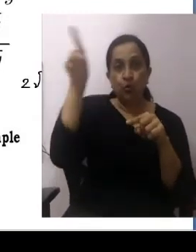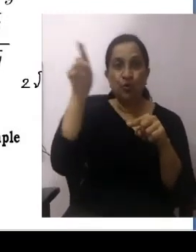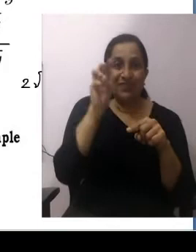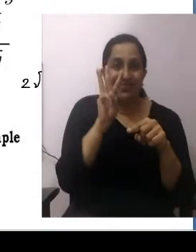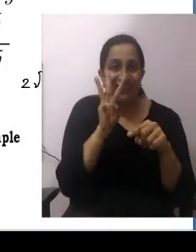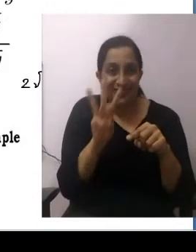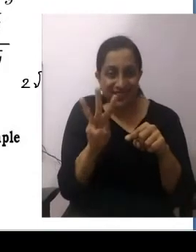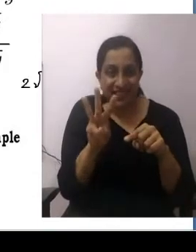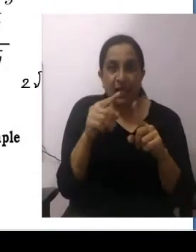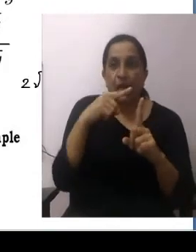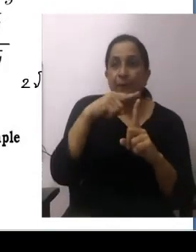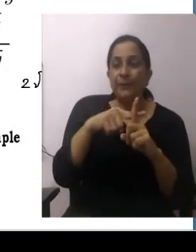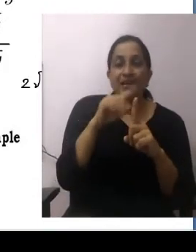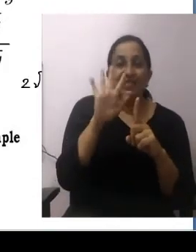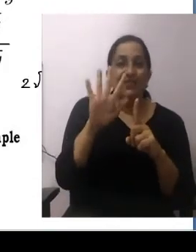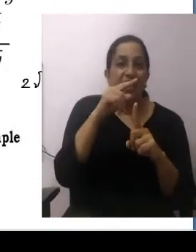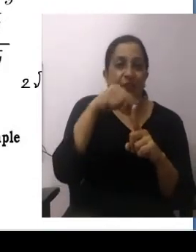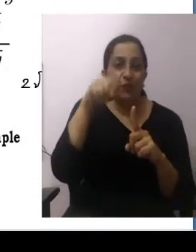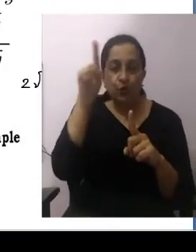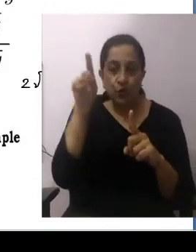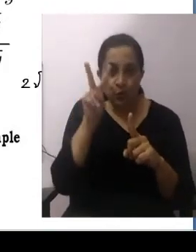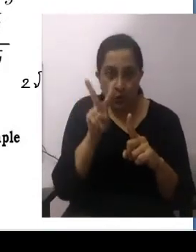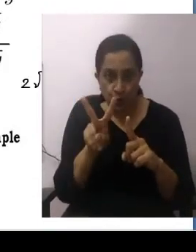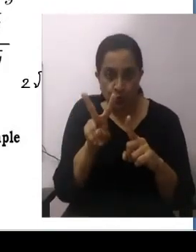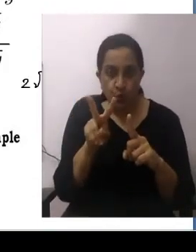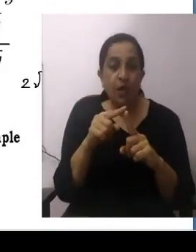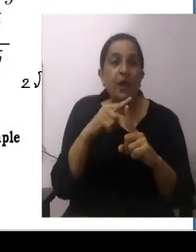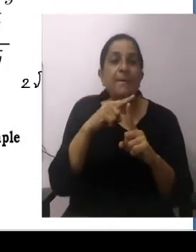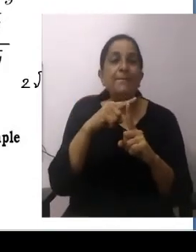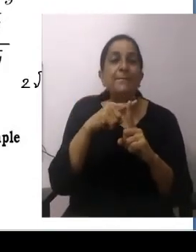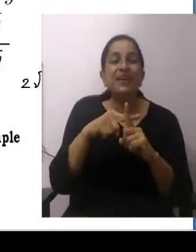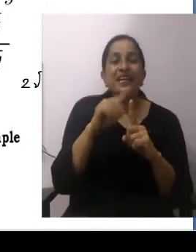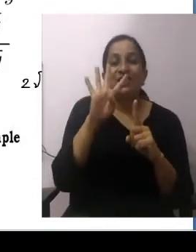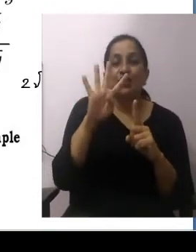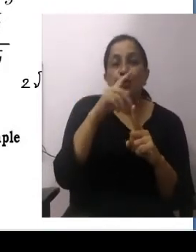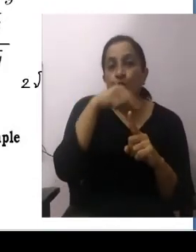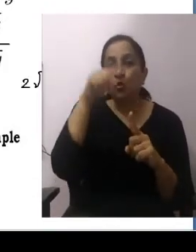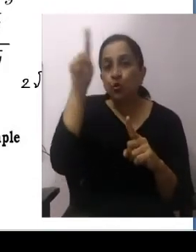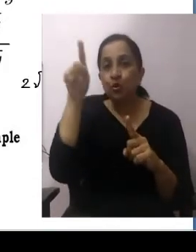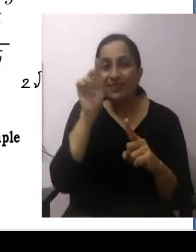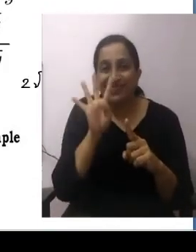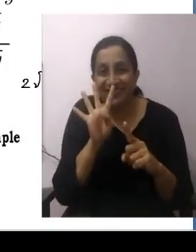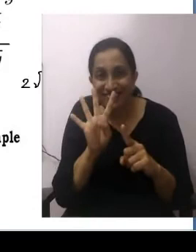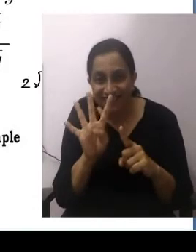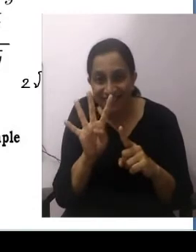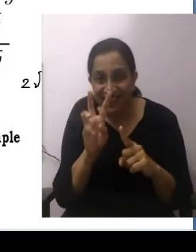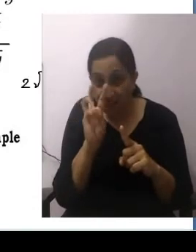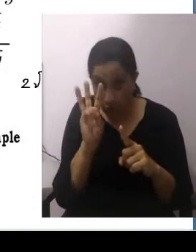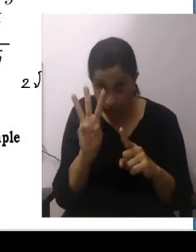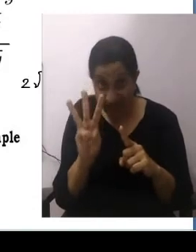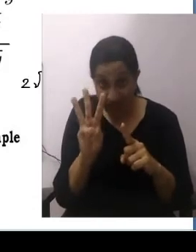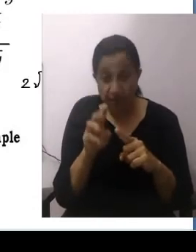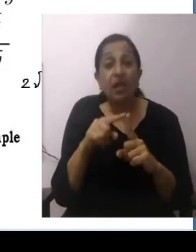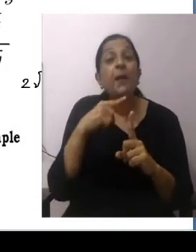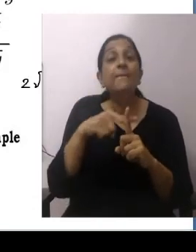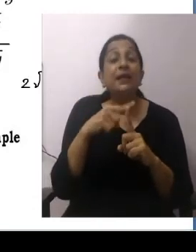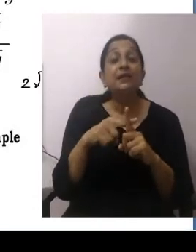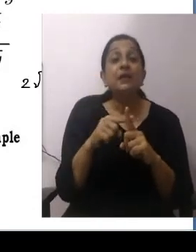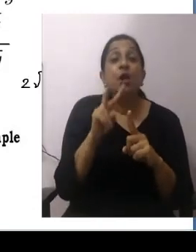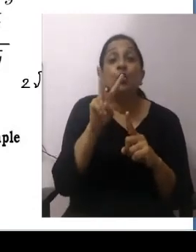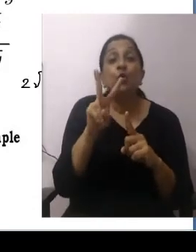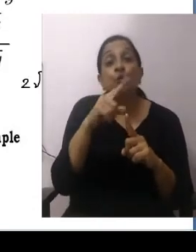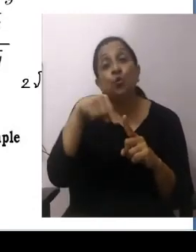2 plus 4 root 3, okay, plus